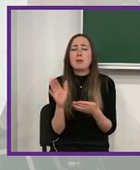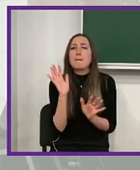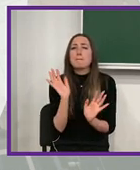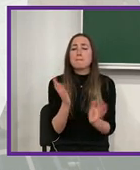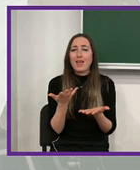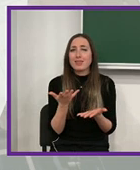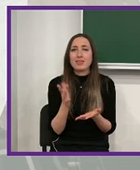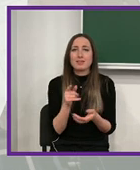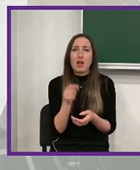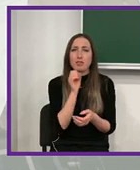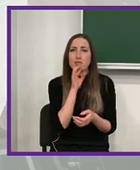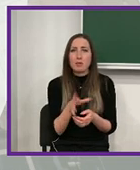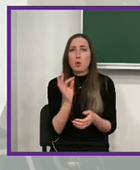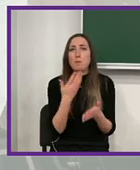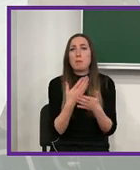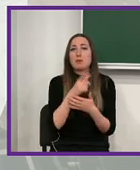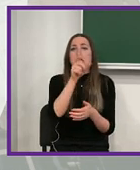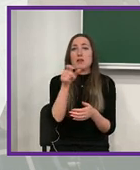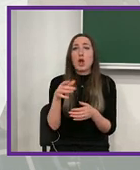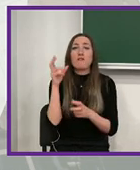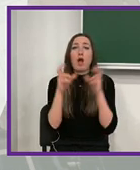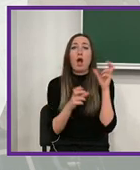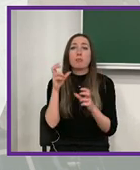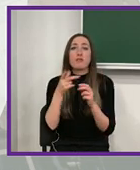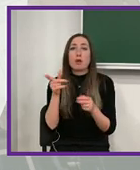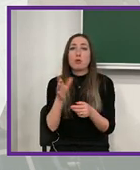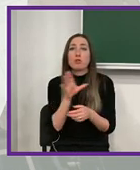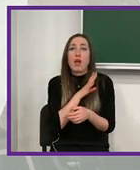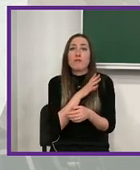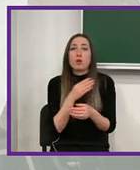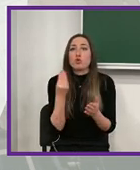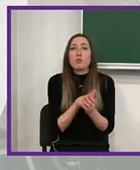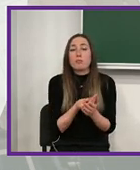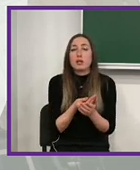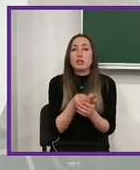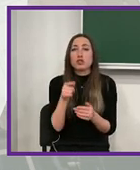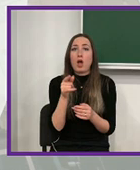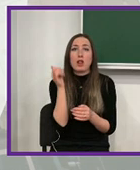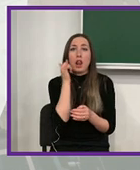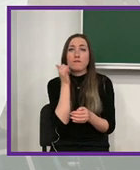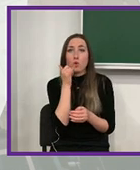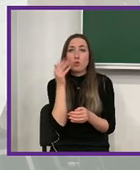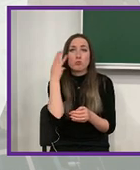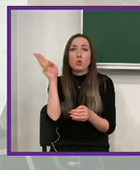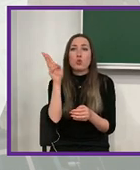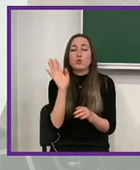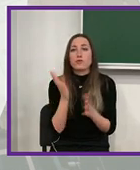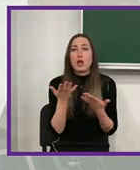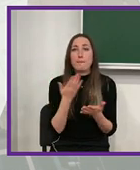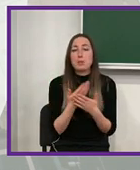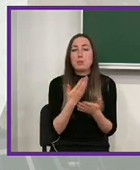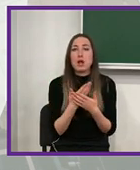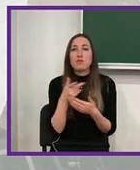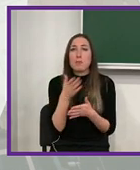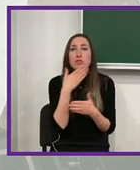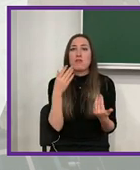is necessary to actually upload this or download this application. So sometimes you'll need to revert to more